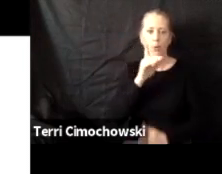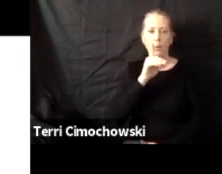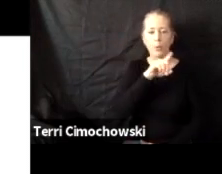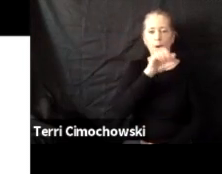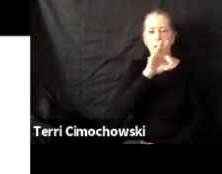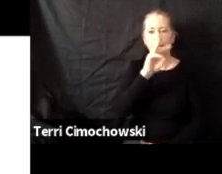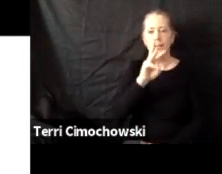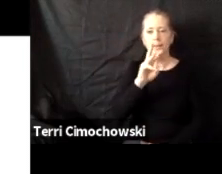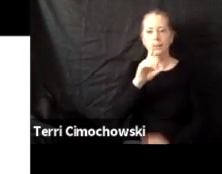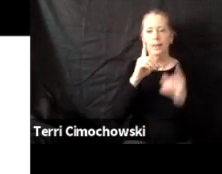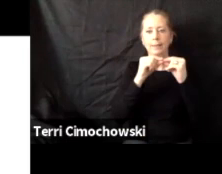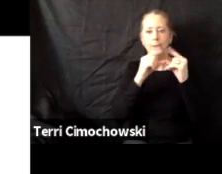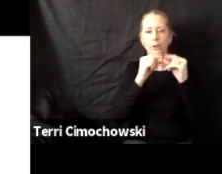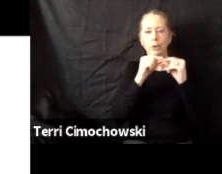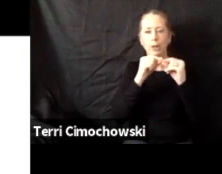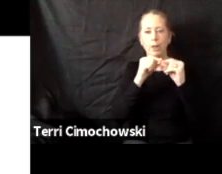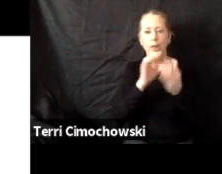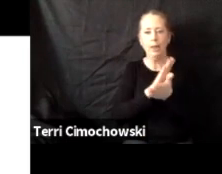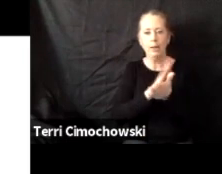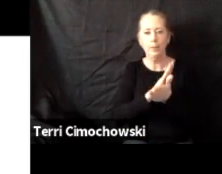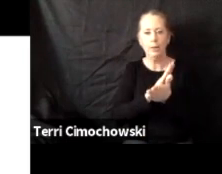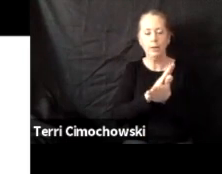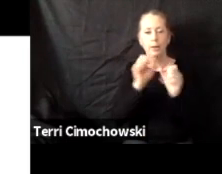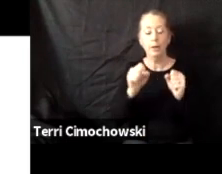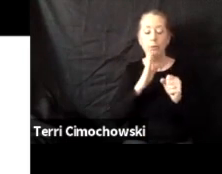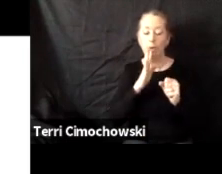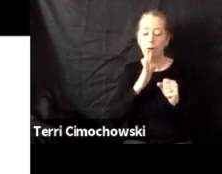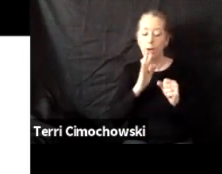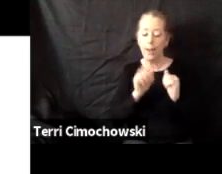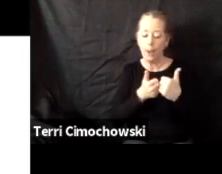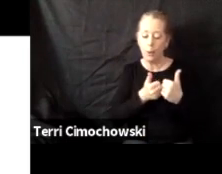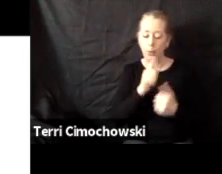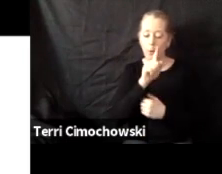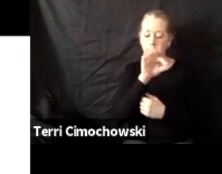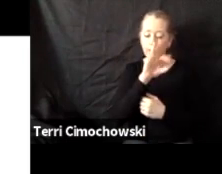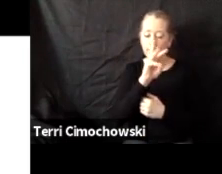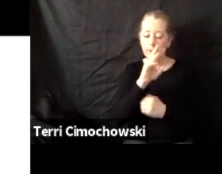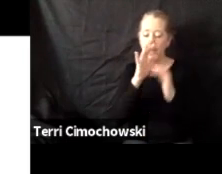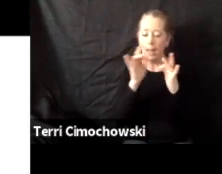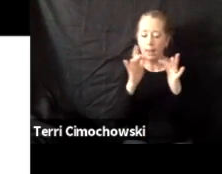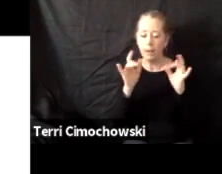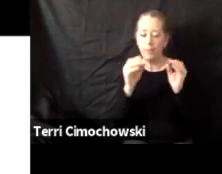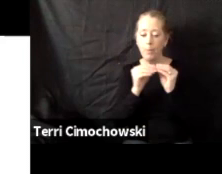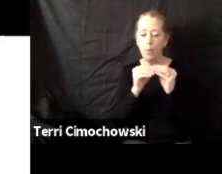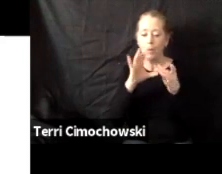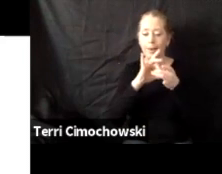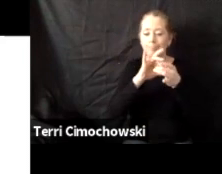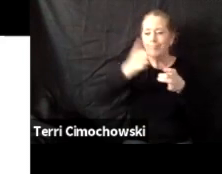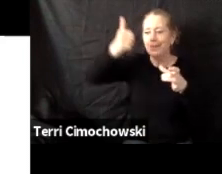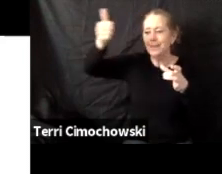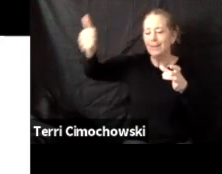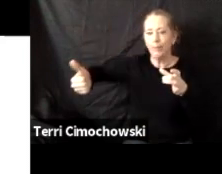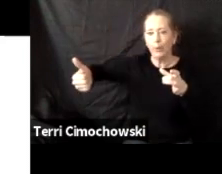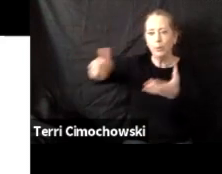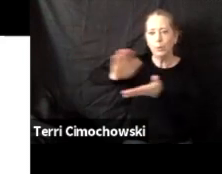Academy. Can you talk a little bit about how 196 online is more of a standalone virtual school